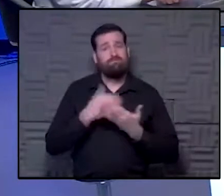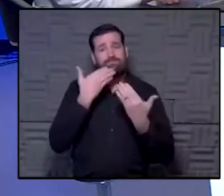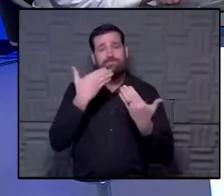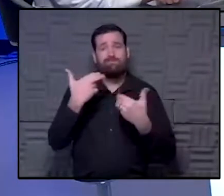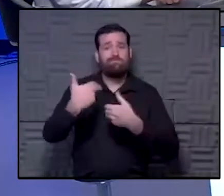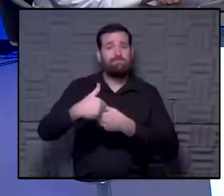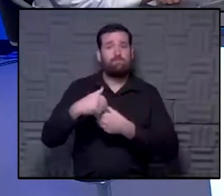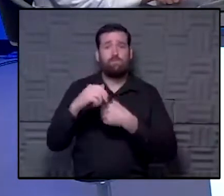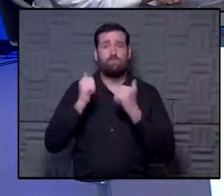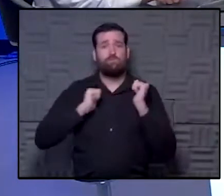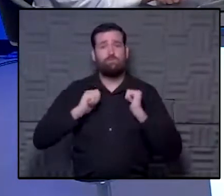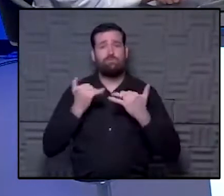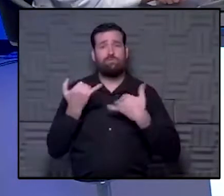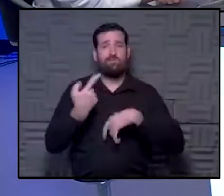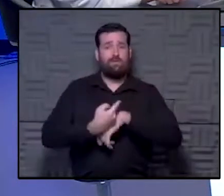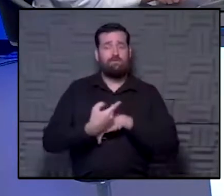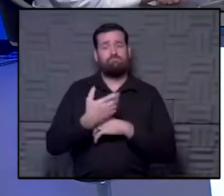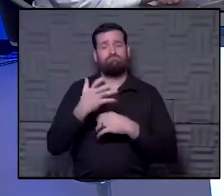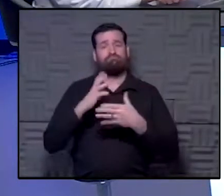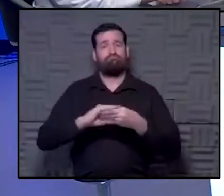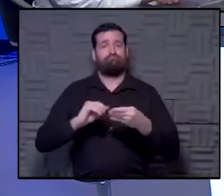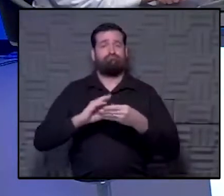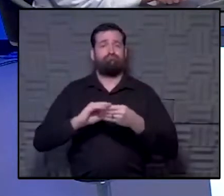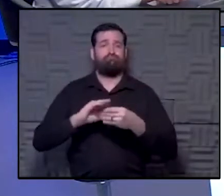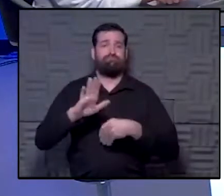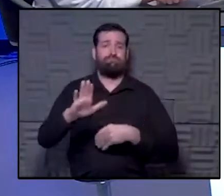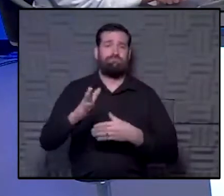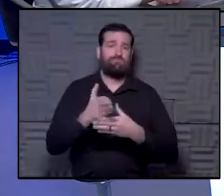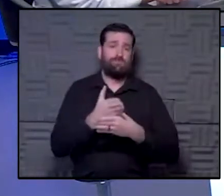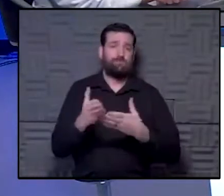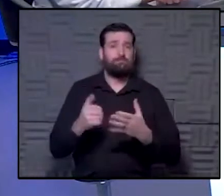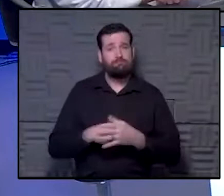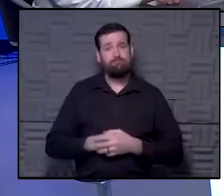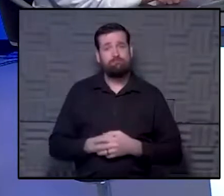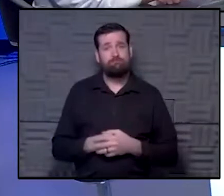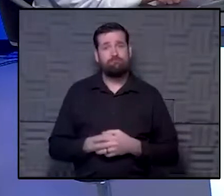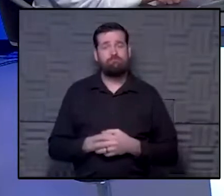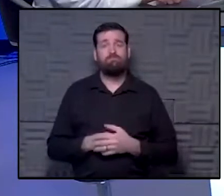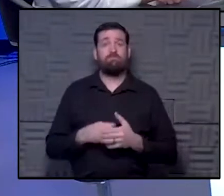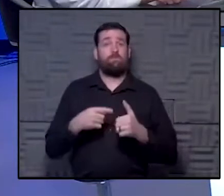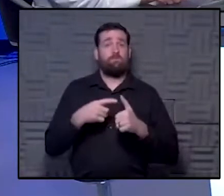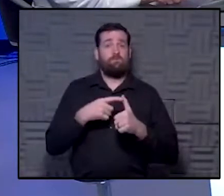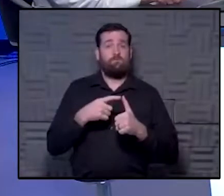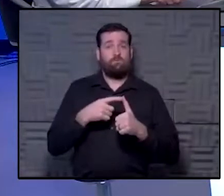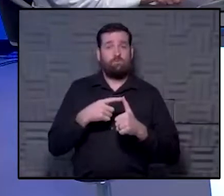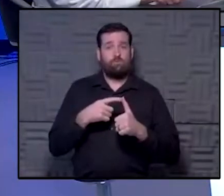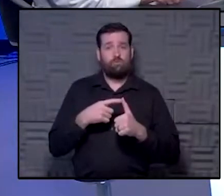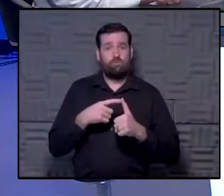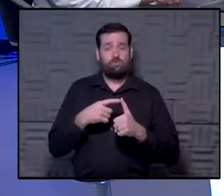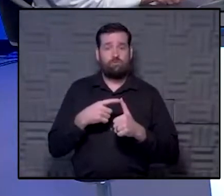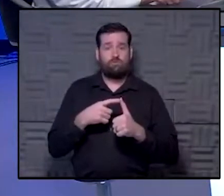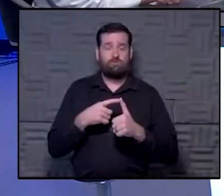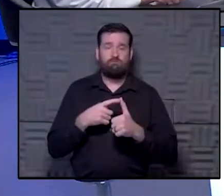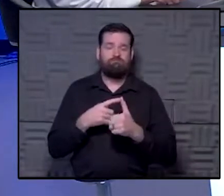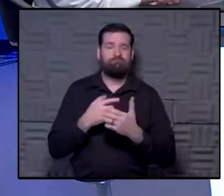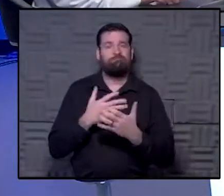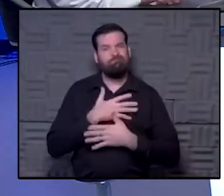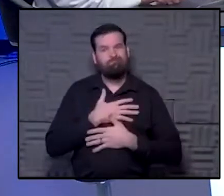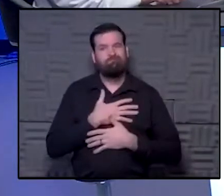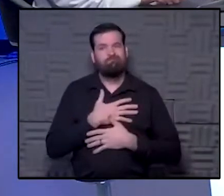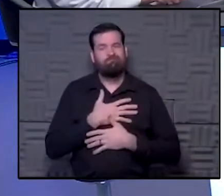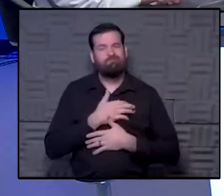show today and to share your story. I want to begin publicly saying how sorry we are